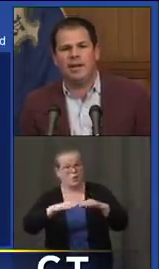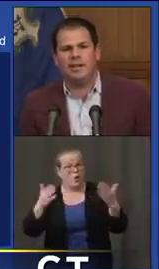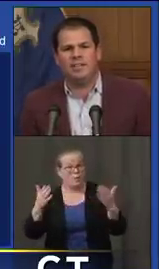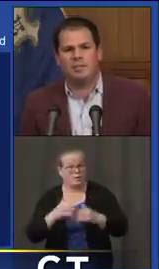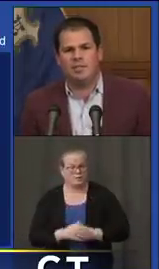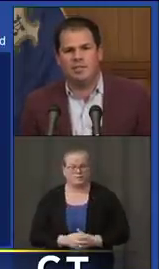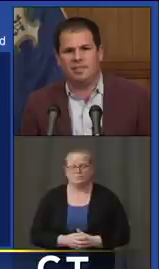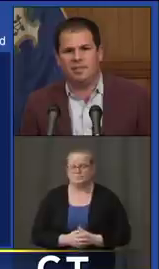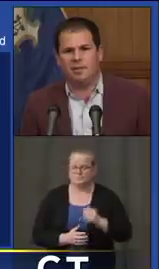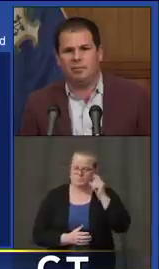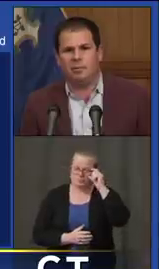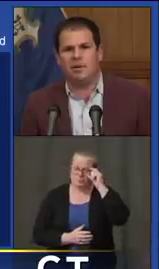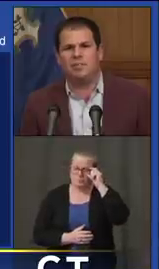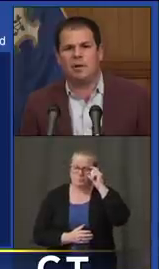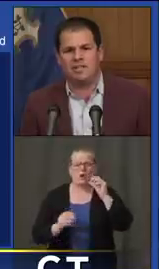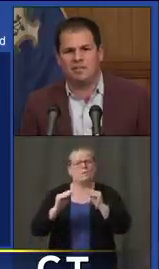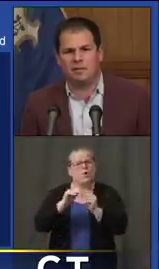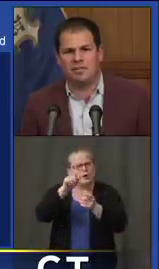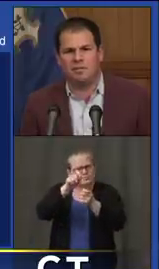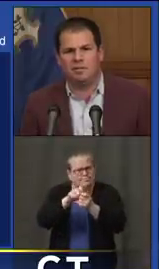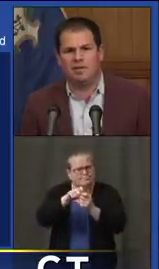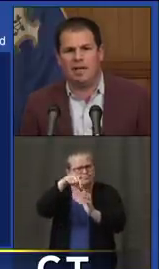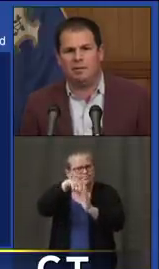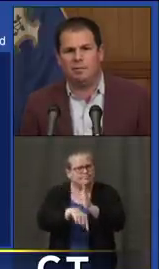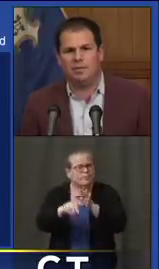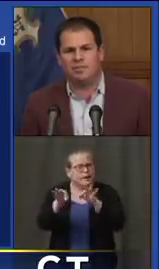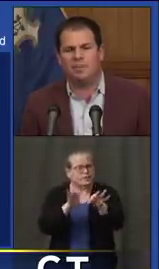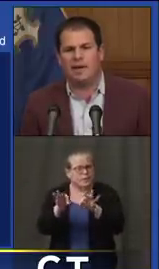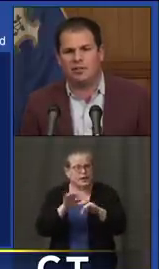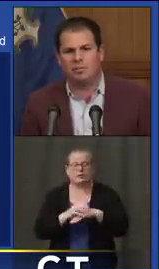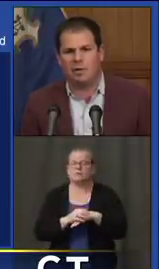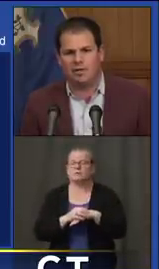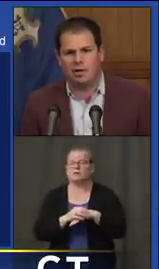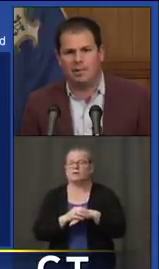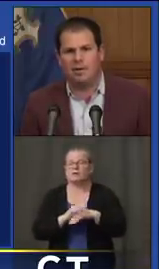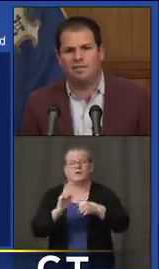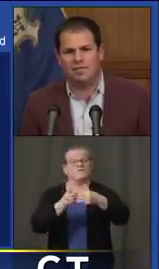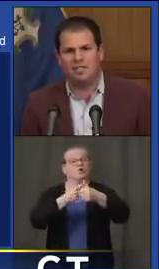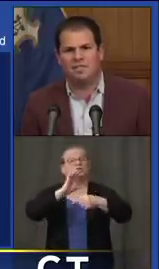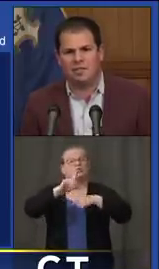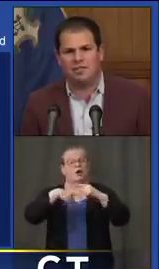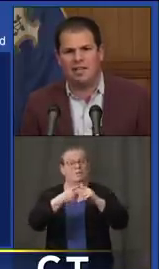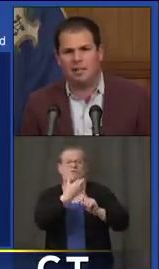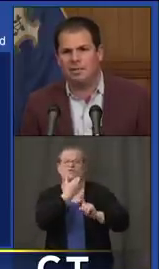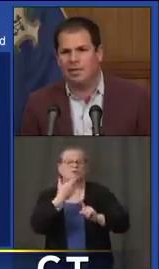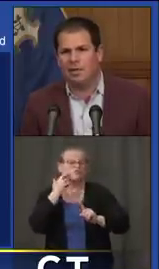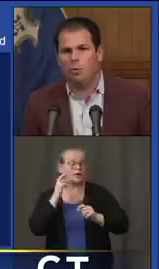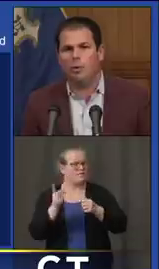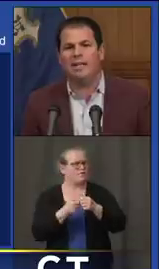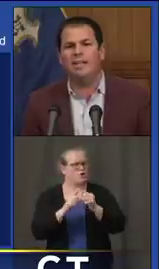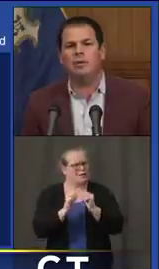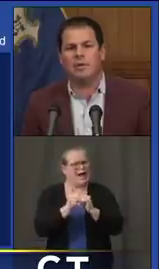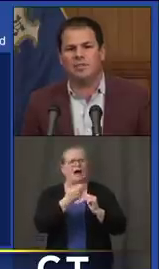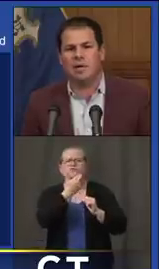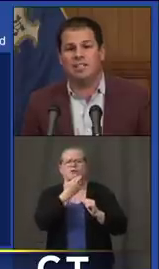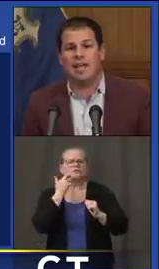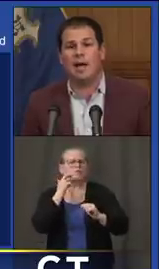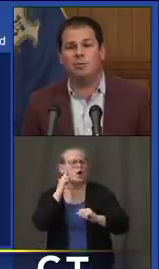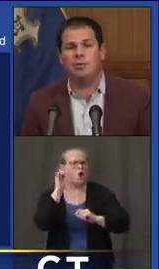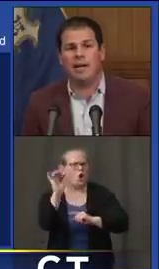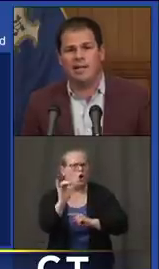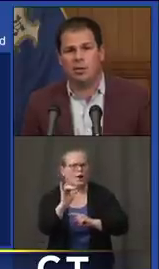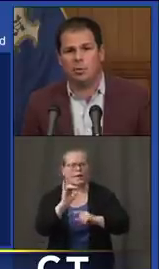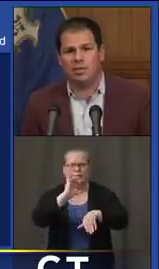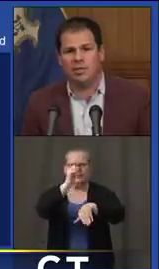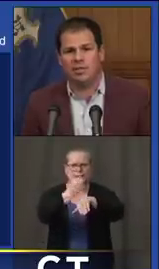So getting into some details here, restaurants first. So there's 3 factors we're going to talk about. First is physical setup. We're going to limit restaurants to